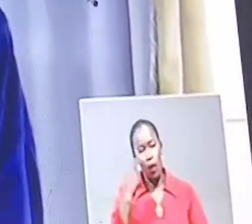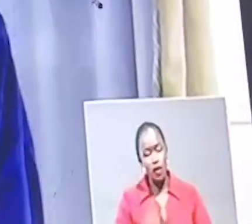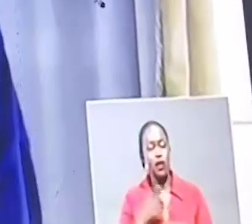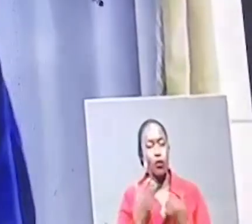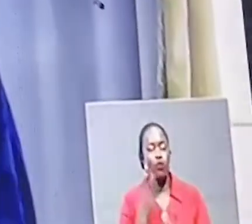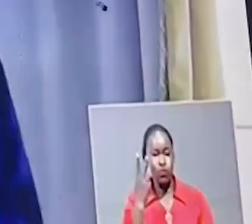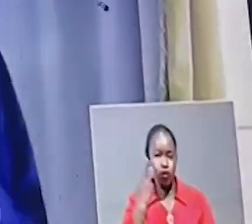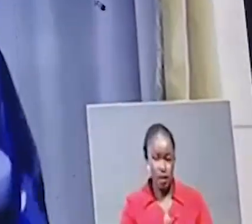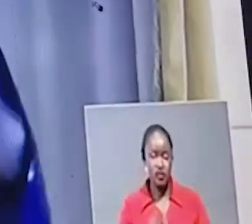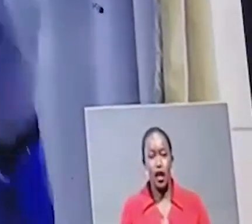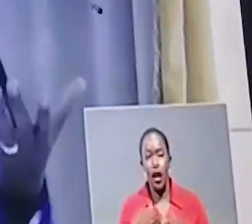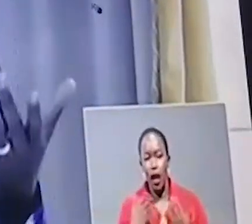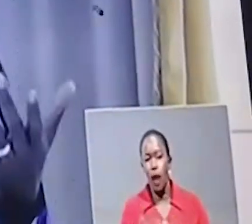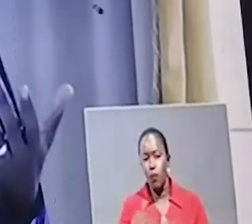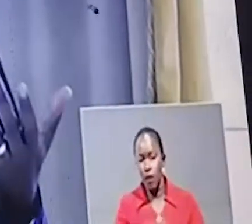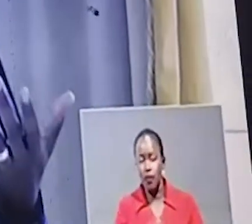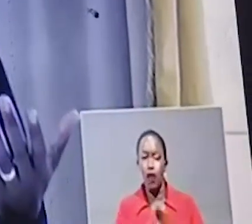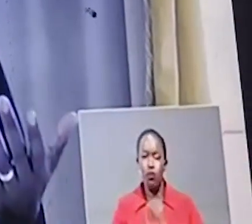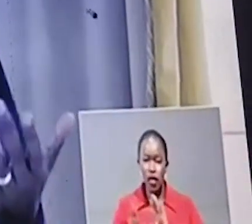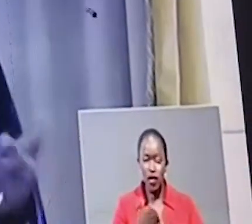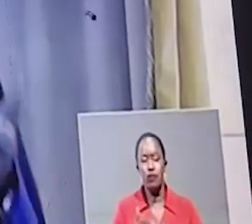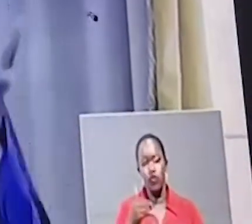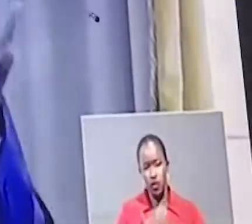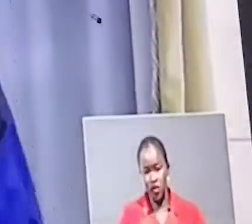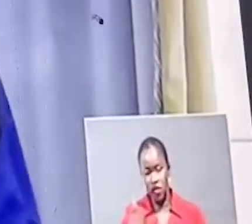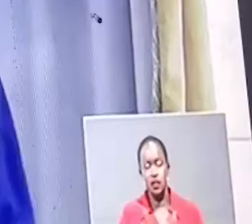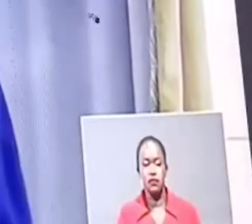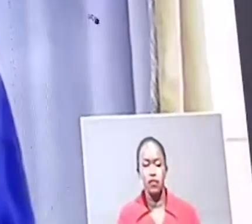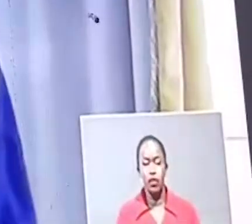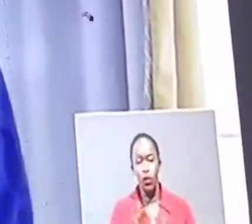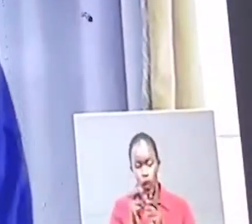So how a member quickly processes, okay?